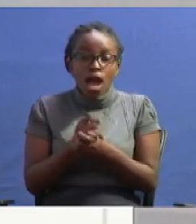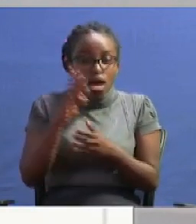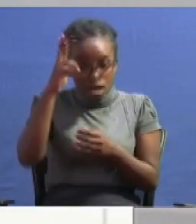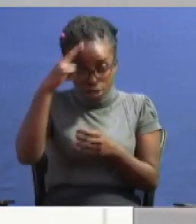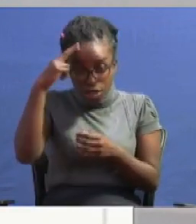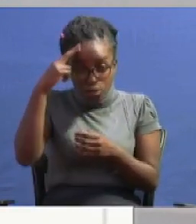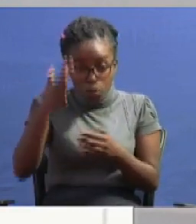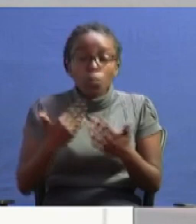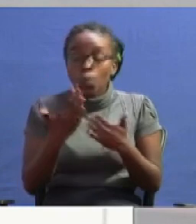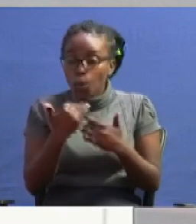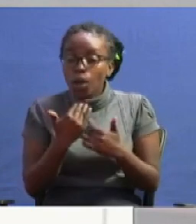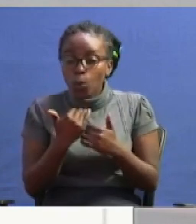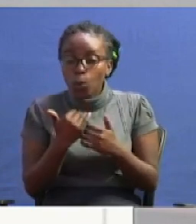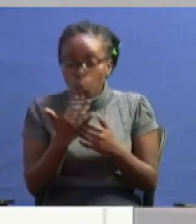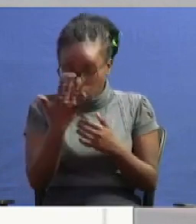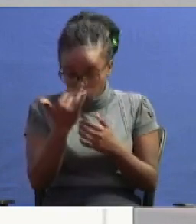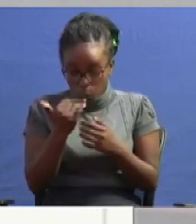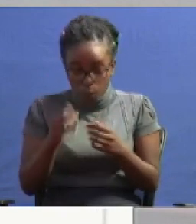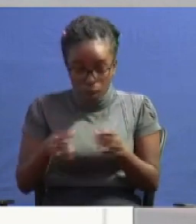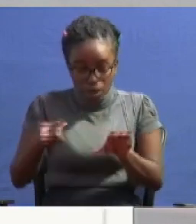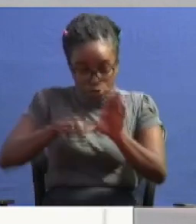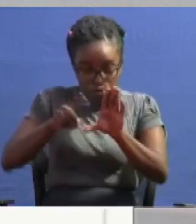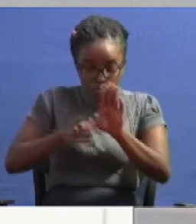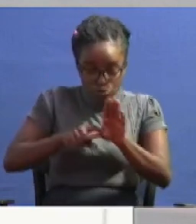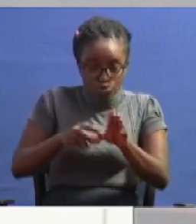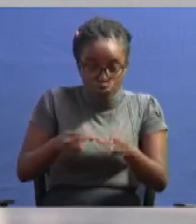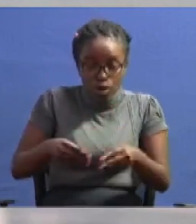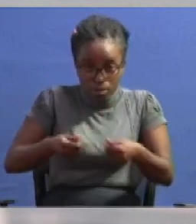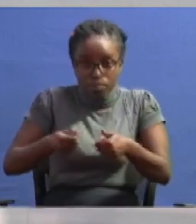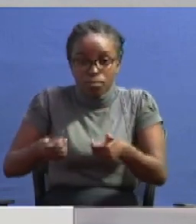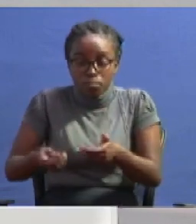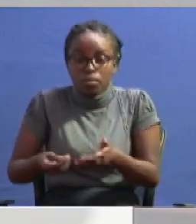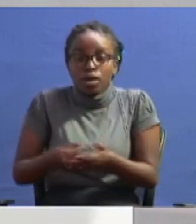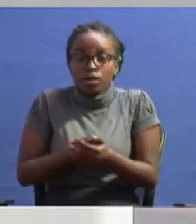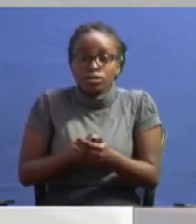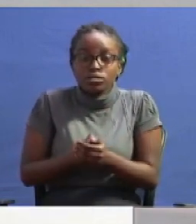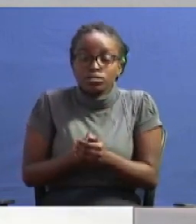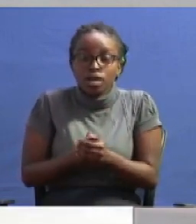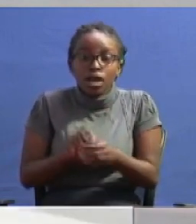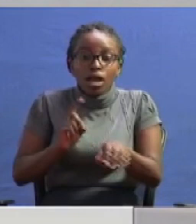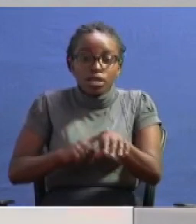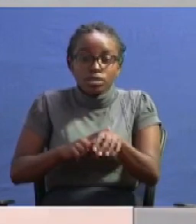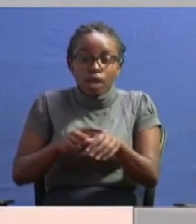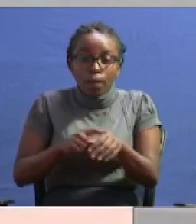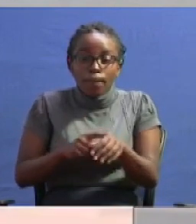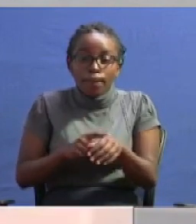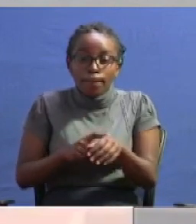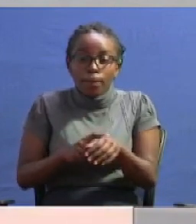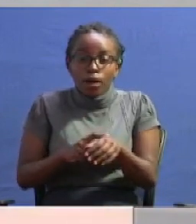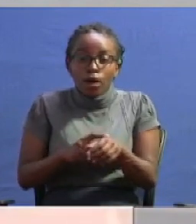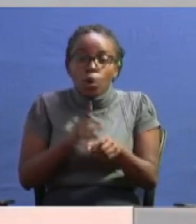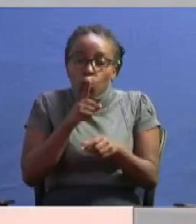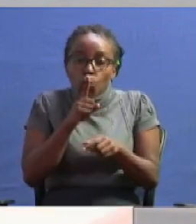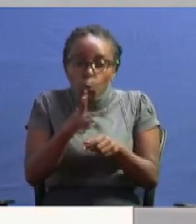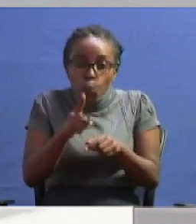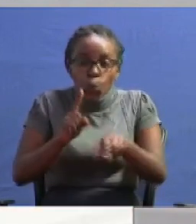team, they were pairs, they were elected on a joint ticket. One is the president, the other is second in command. And by virtue of